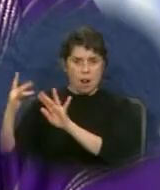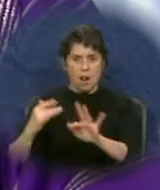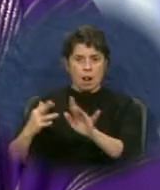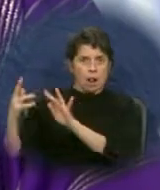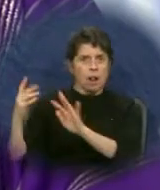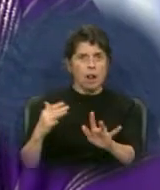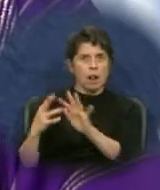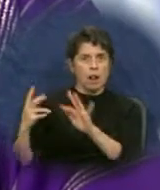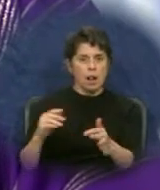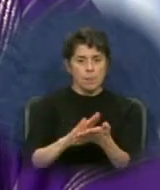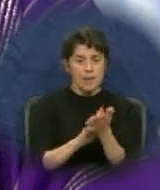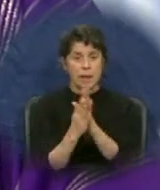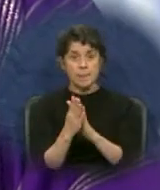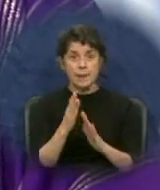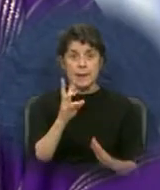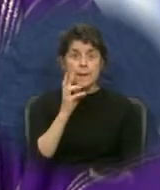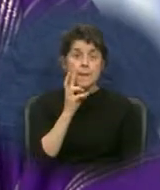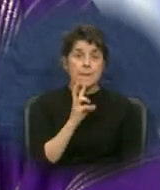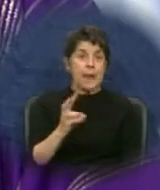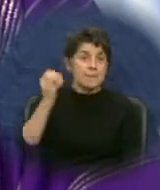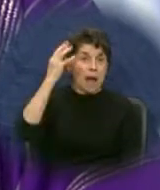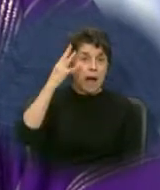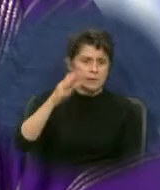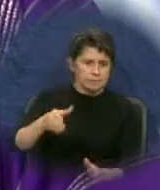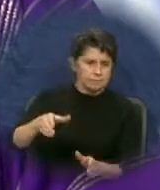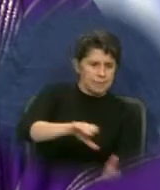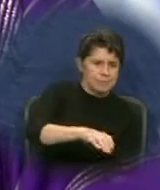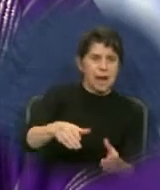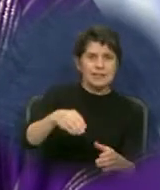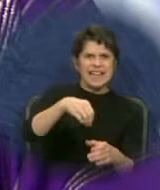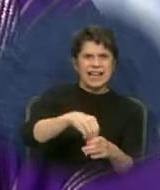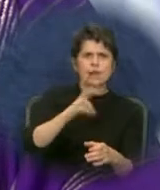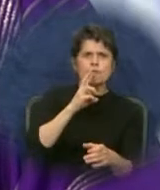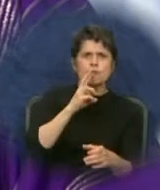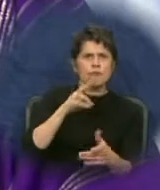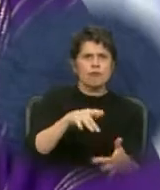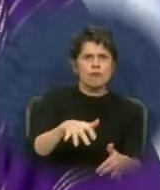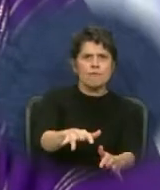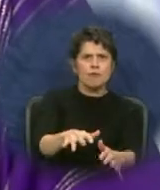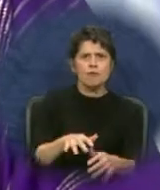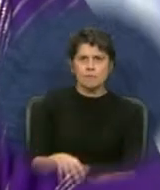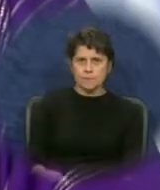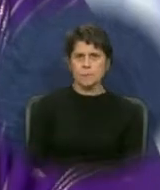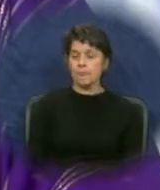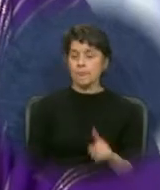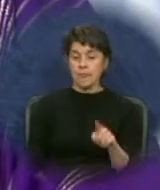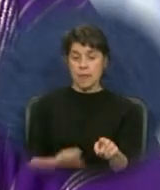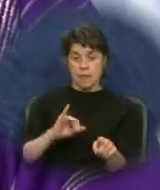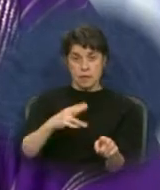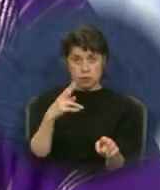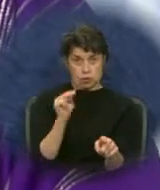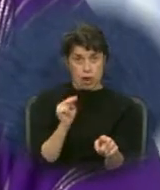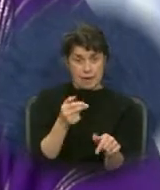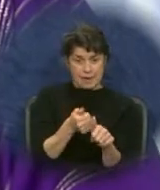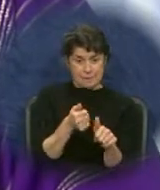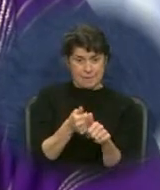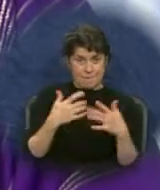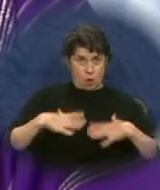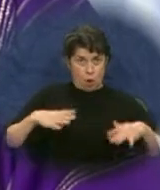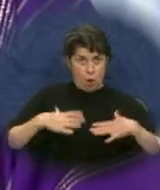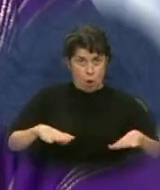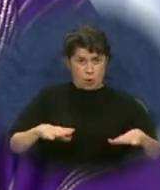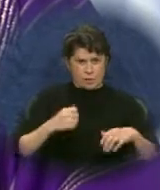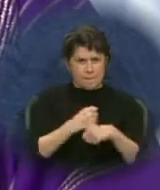by him in the Jordan River as they acknowledged their sins. John was clothed in camel's hair with a leather belt around his